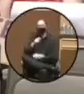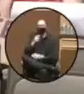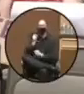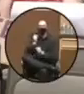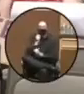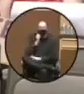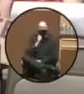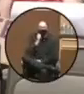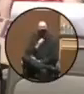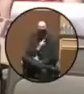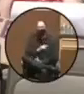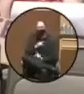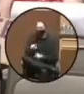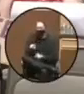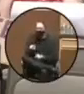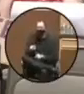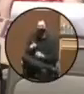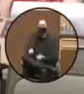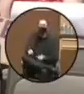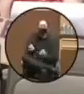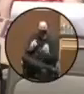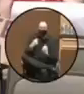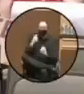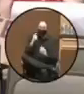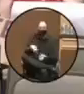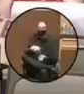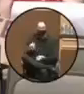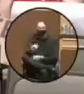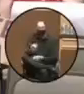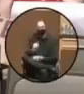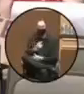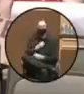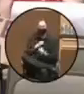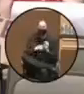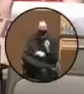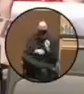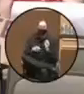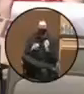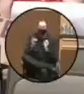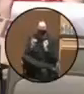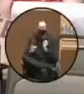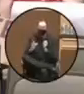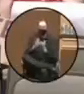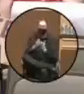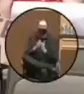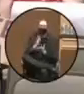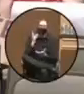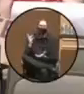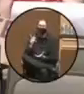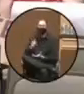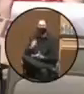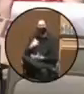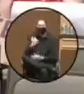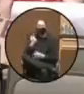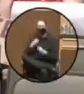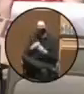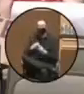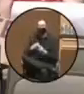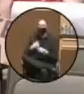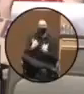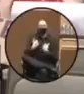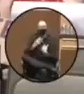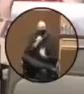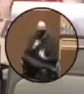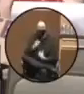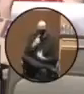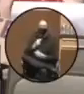way to and from school. It broke my heart to see him hating school so much at such a young age. He said school was too